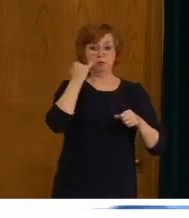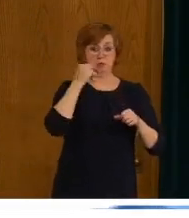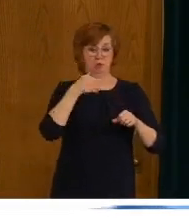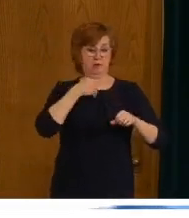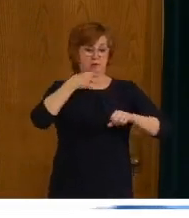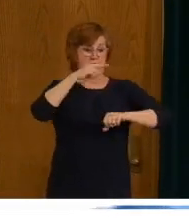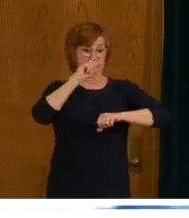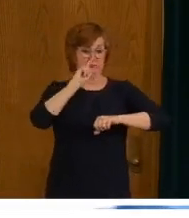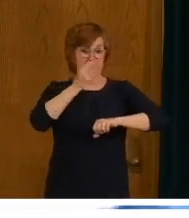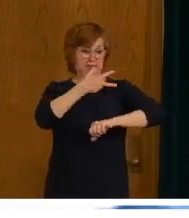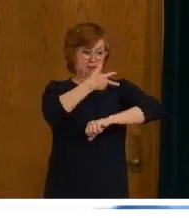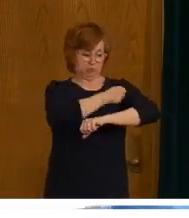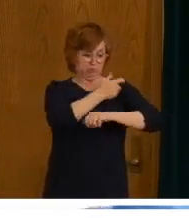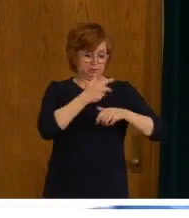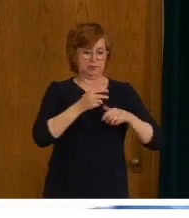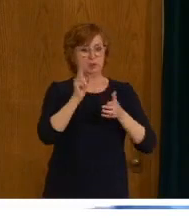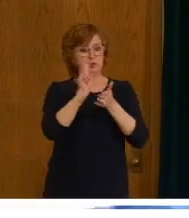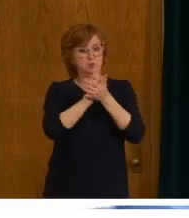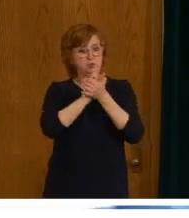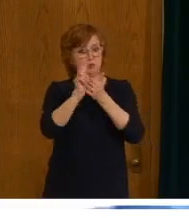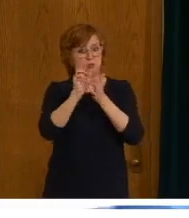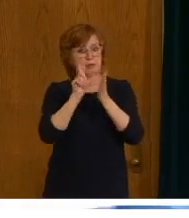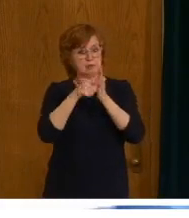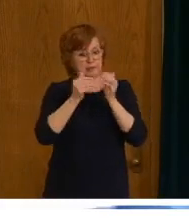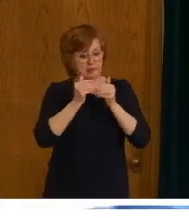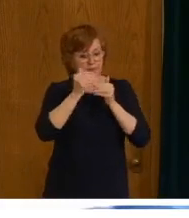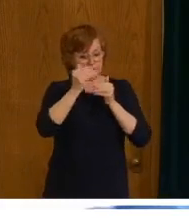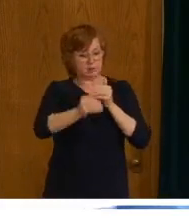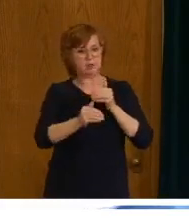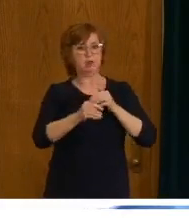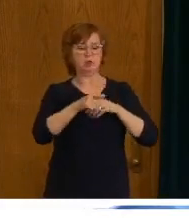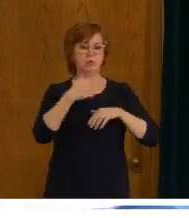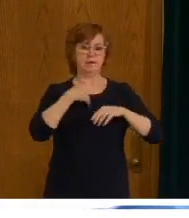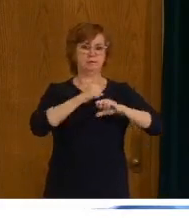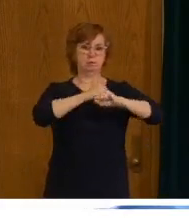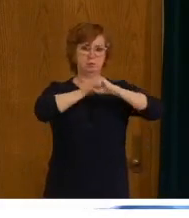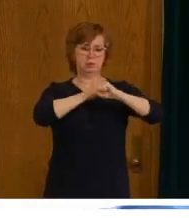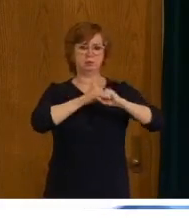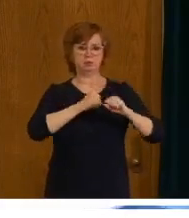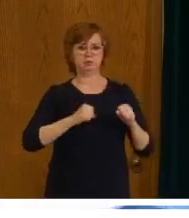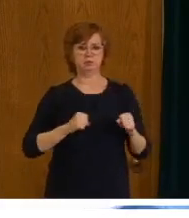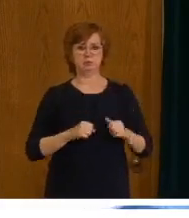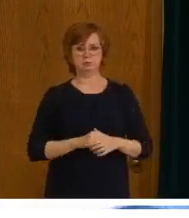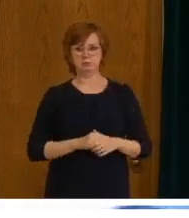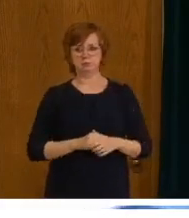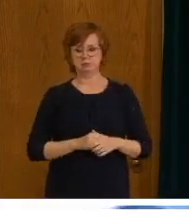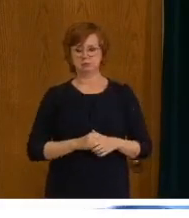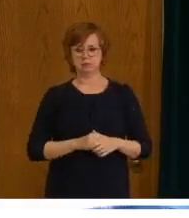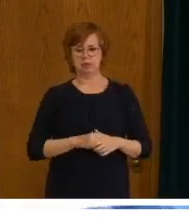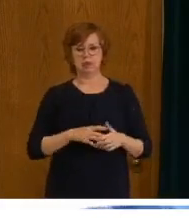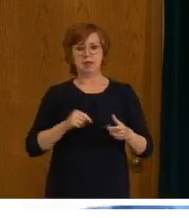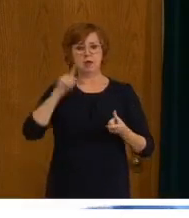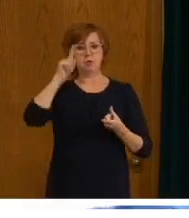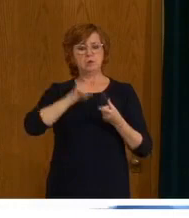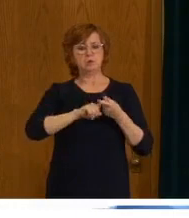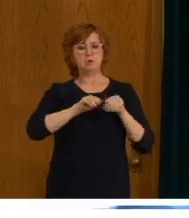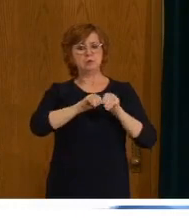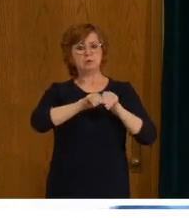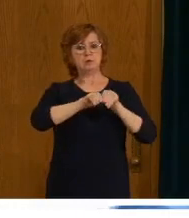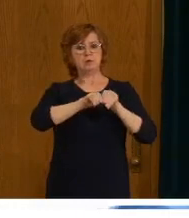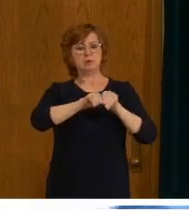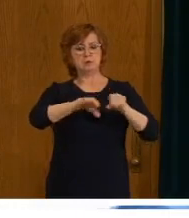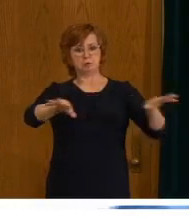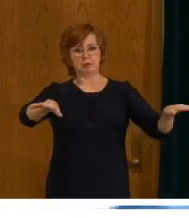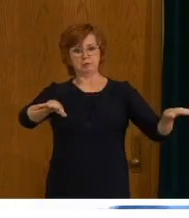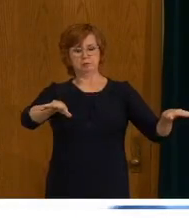well protected from getting ill, even with mild illness or severe illness, but also less likely to transmit. So secondary